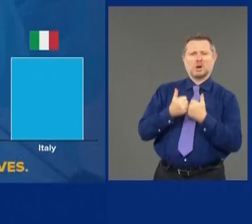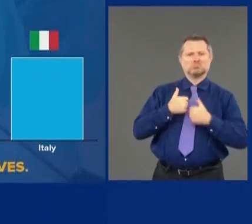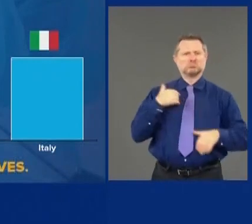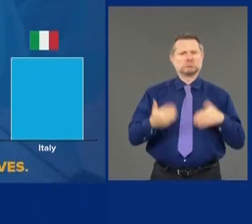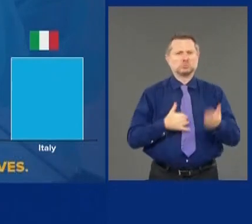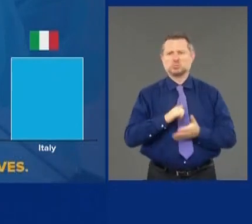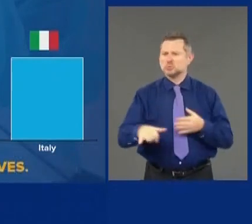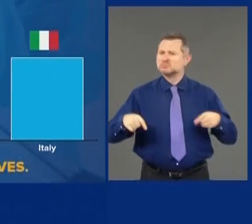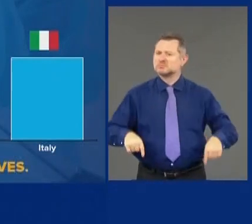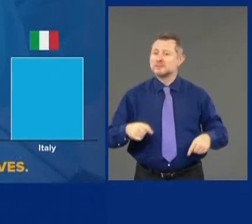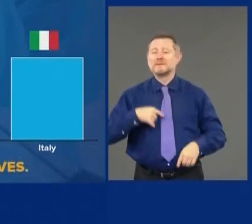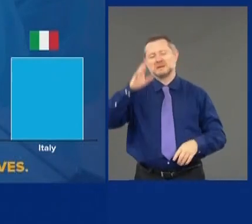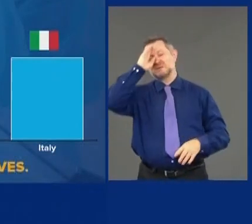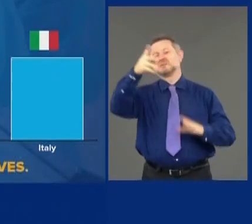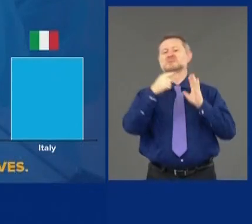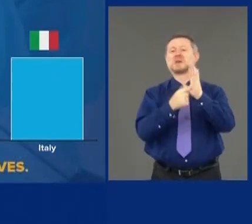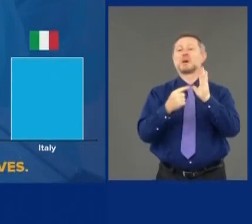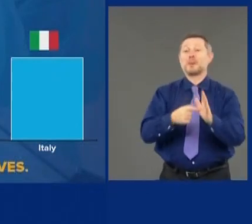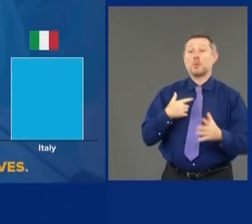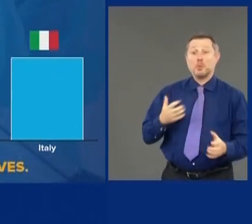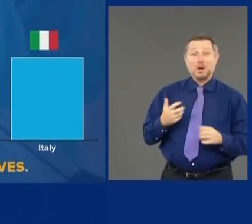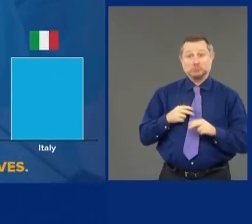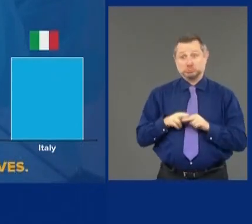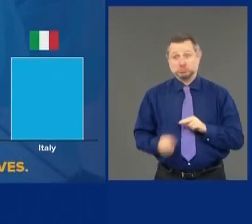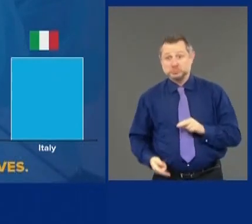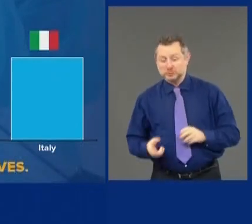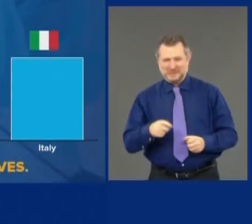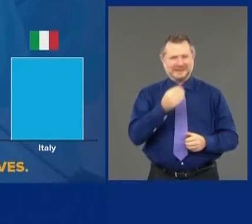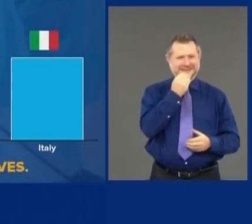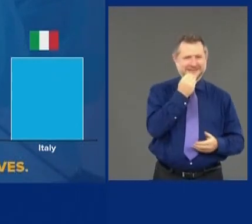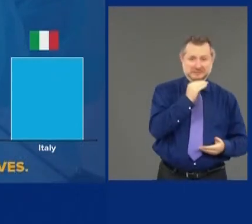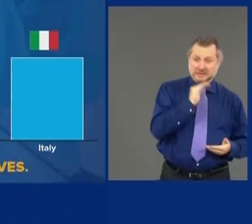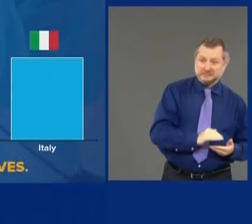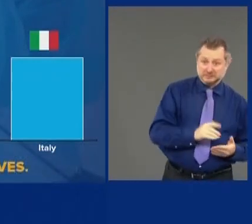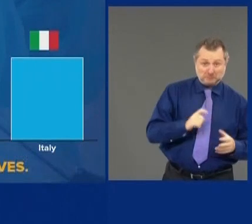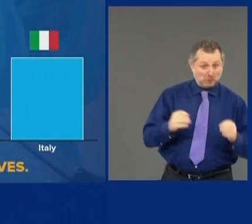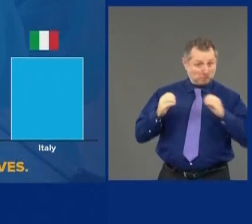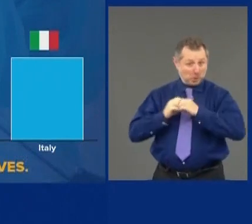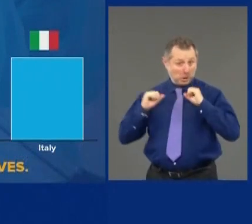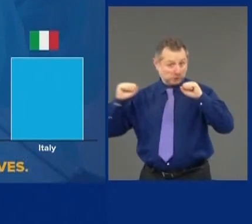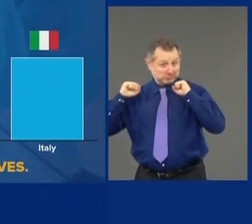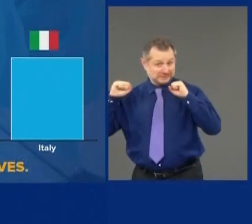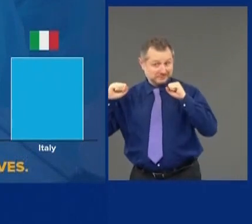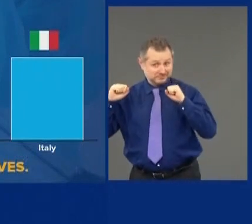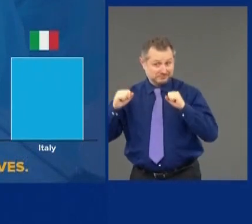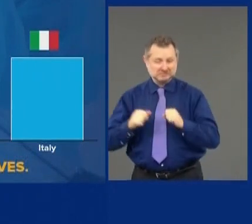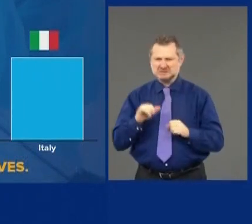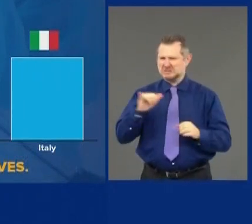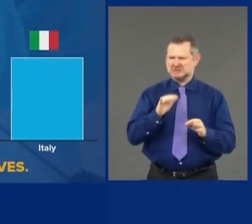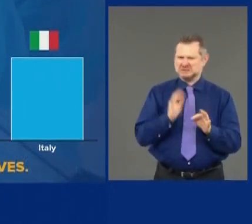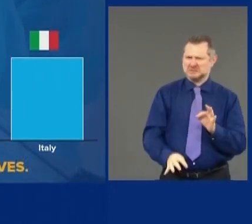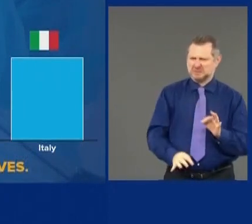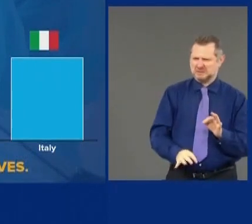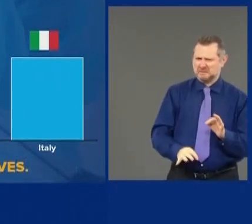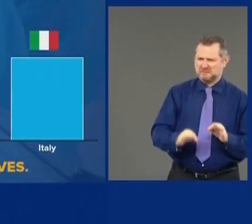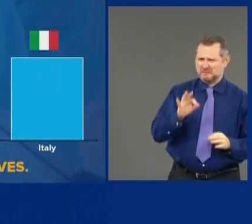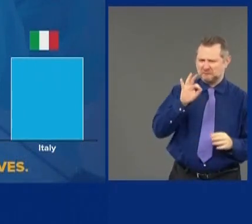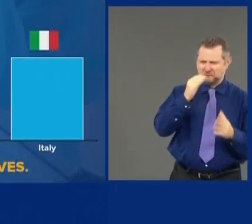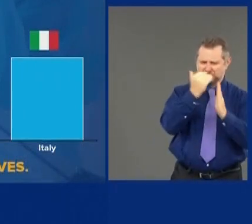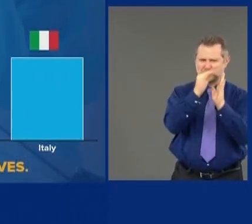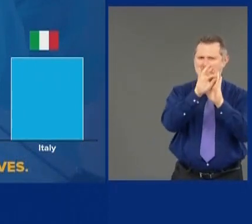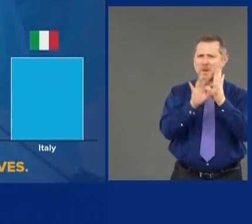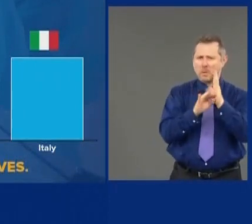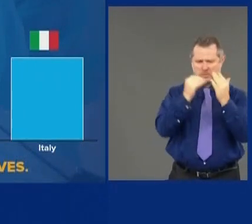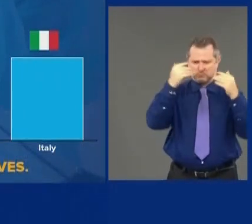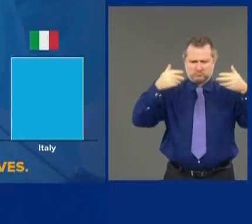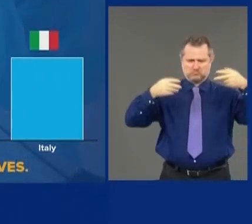weight. Eat less, exercise more. Simple formula. You will lose